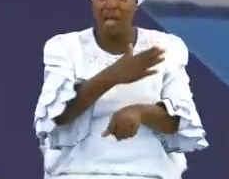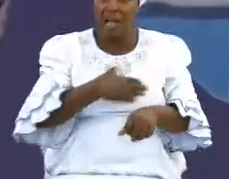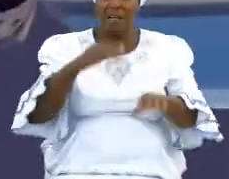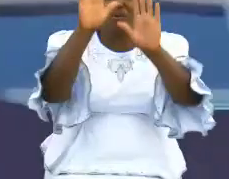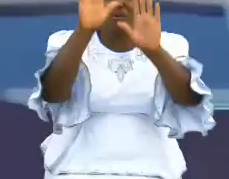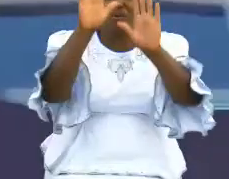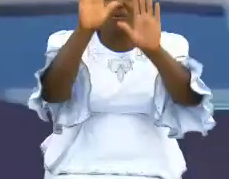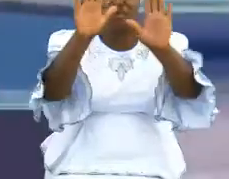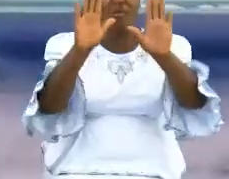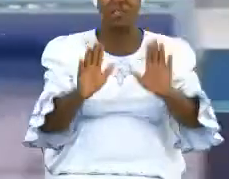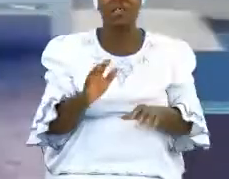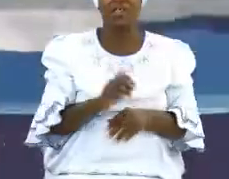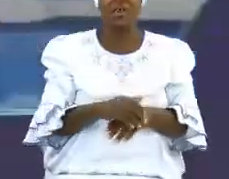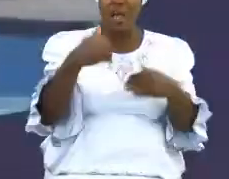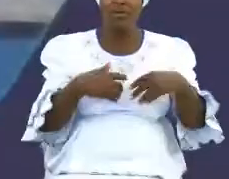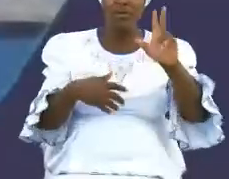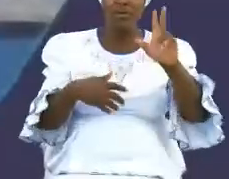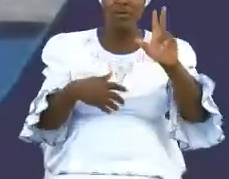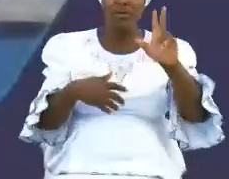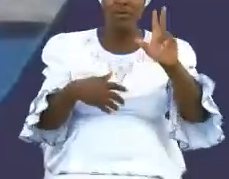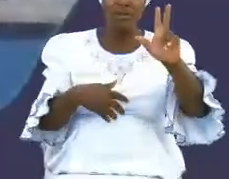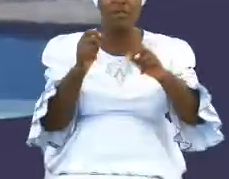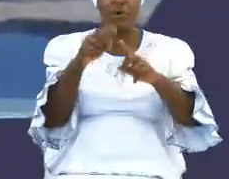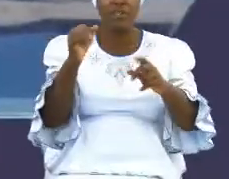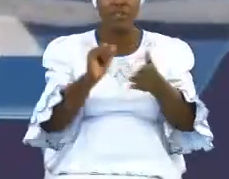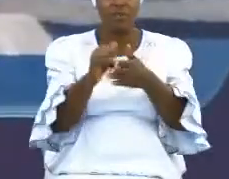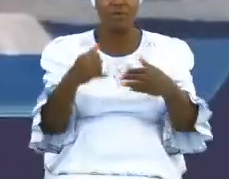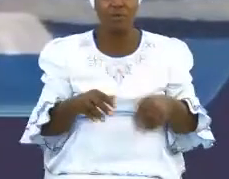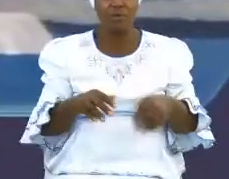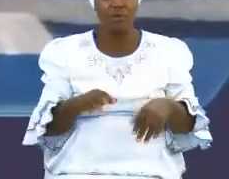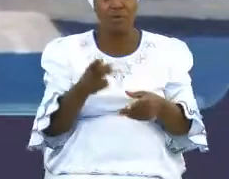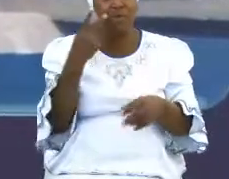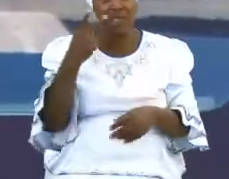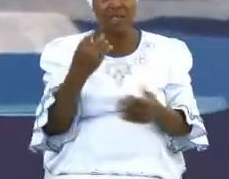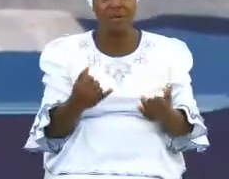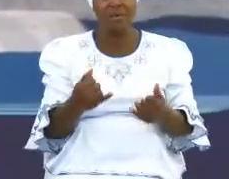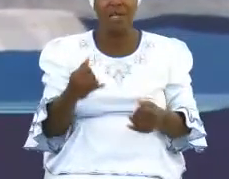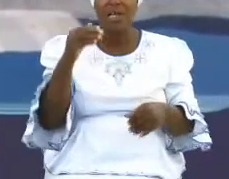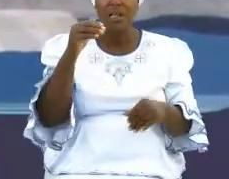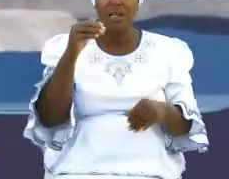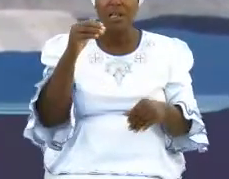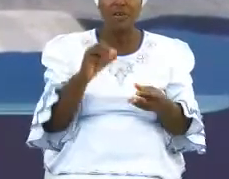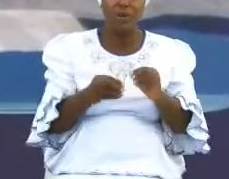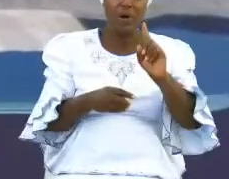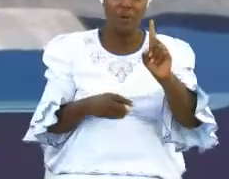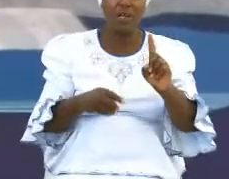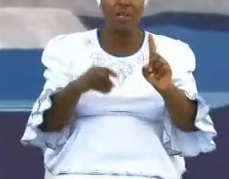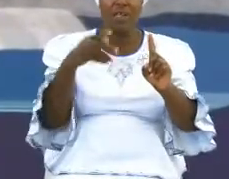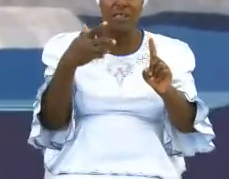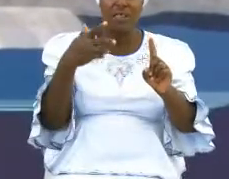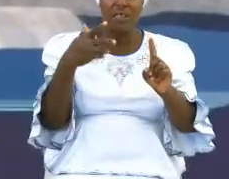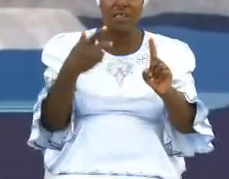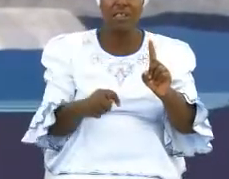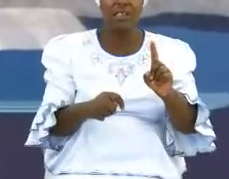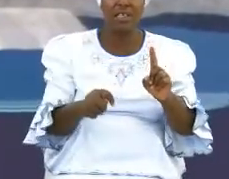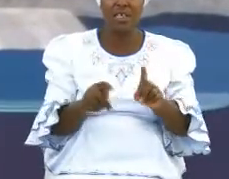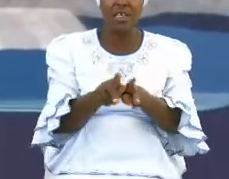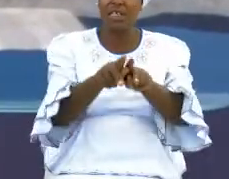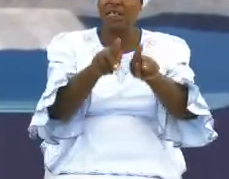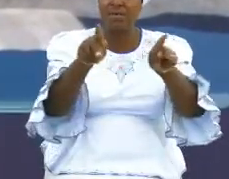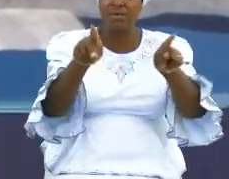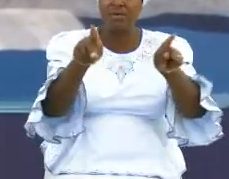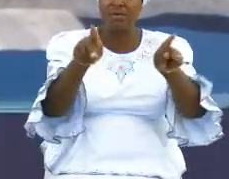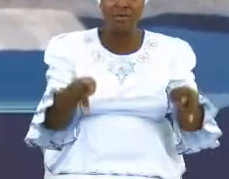wonders. There are three things we're looking at. Number one, the impartial manifestation